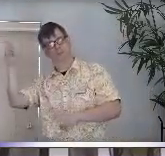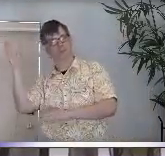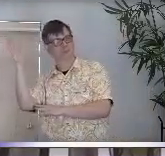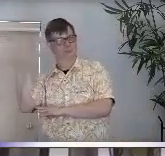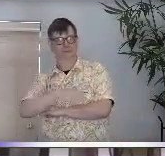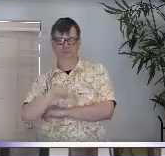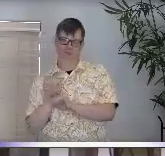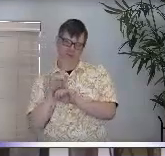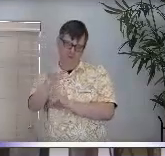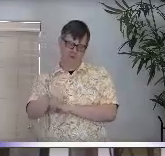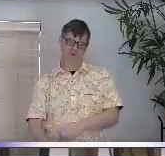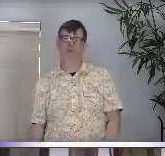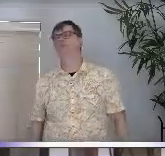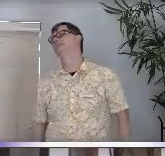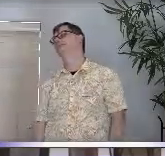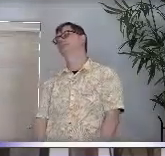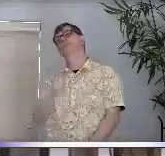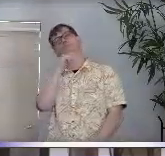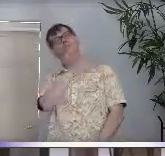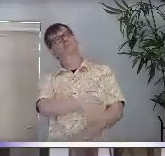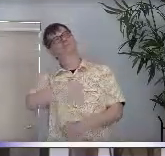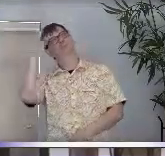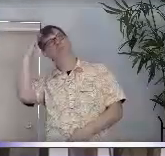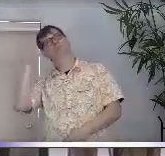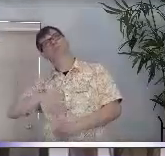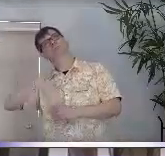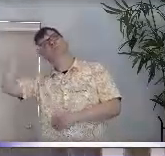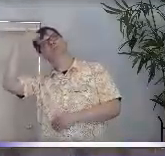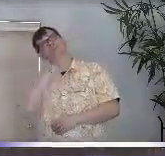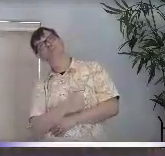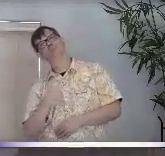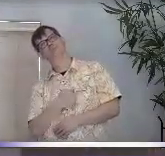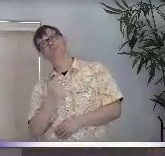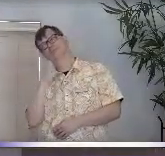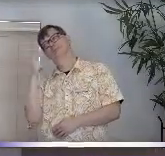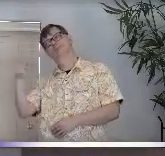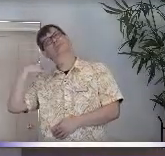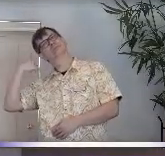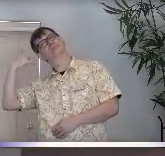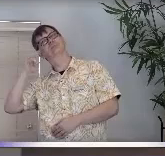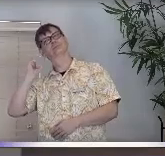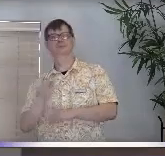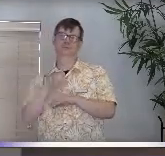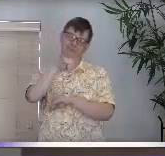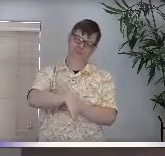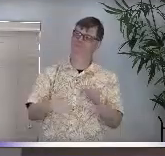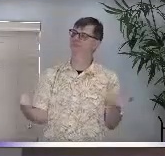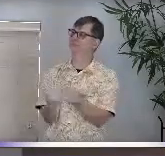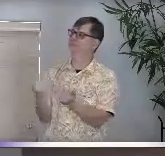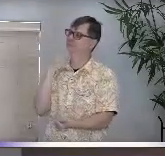She knows me better than I know myself. But there was a call inside of me that wanted to override that part of Tracy, that